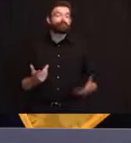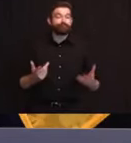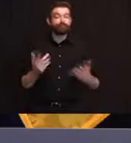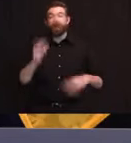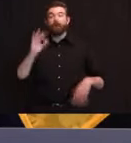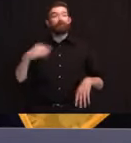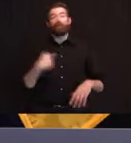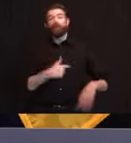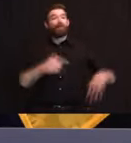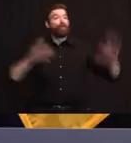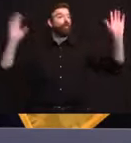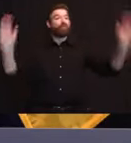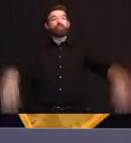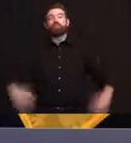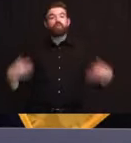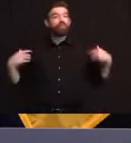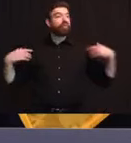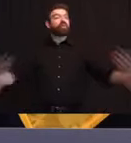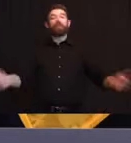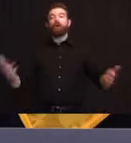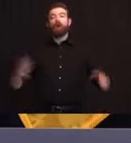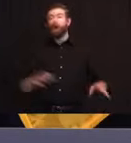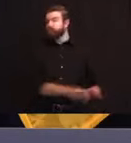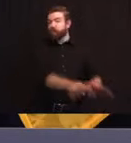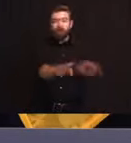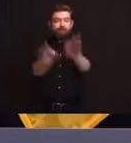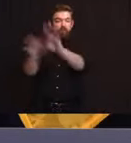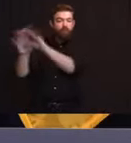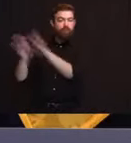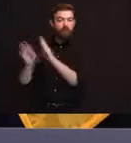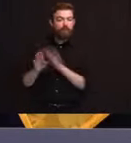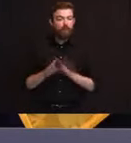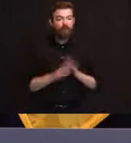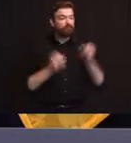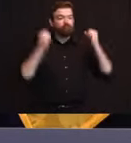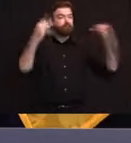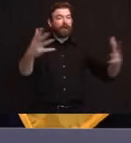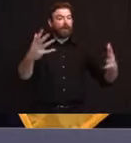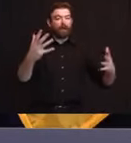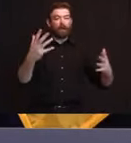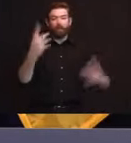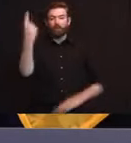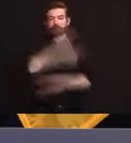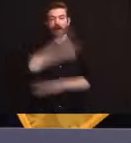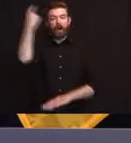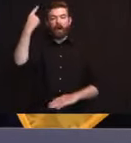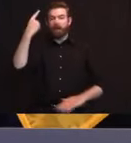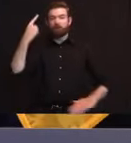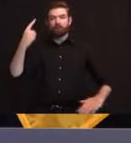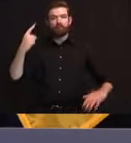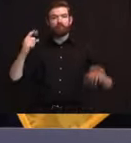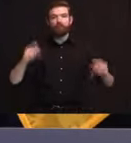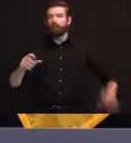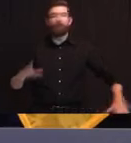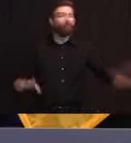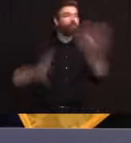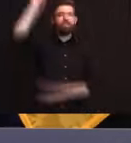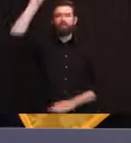Monday and we had a flare-up, it would be very hard to figure out which one of those steps had led to that flare-up. When we